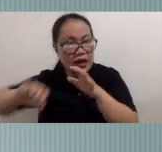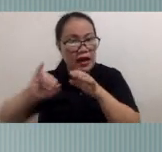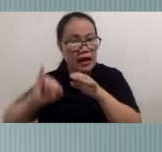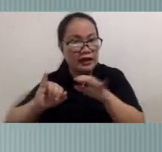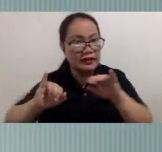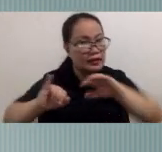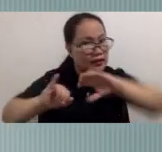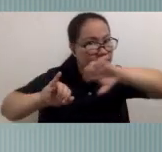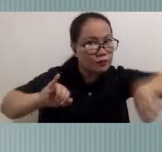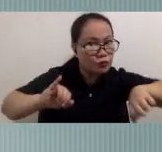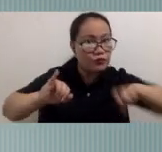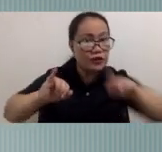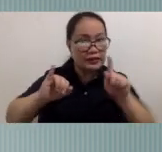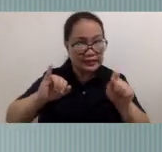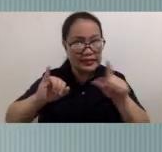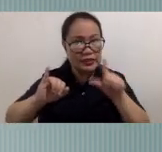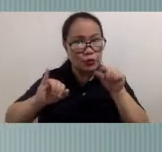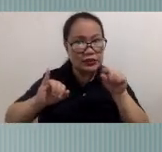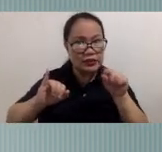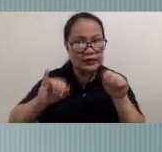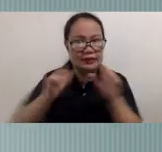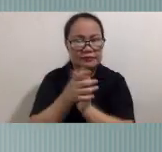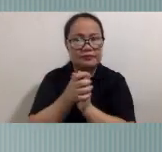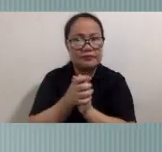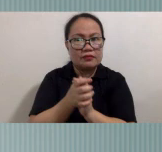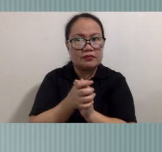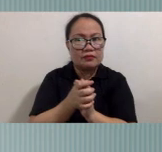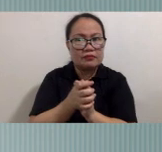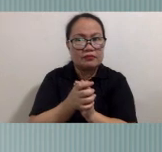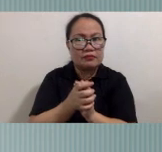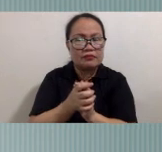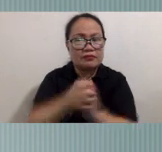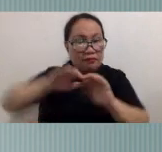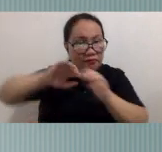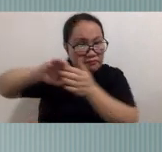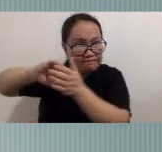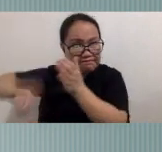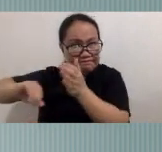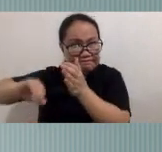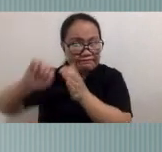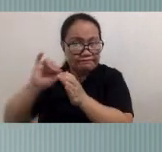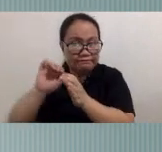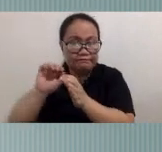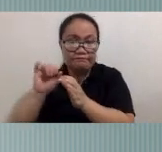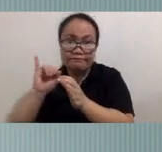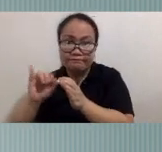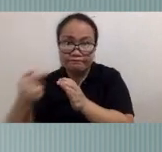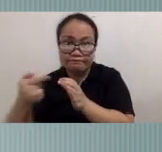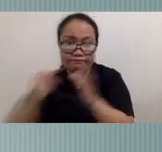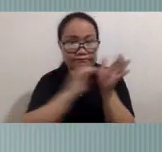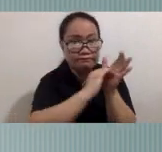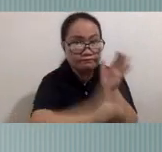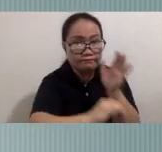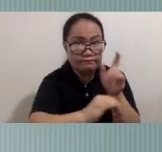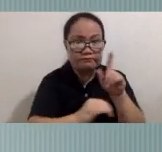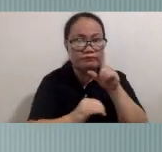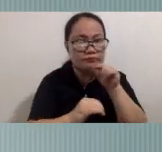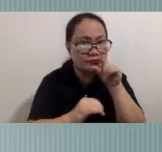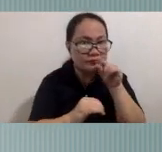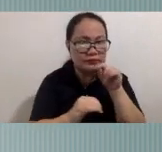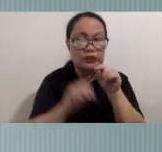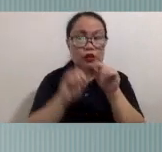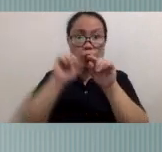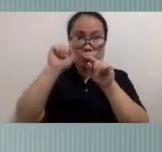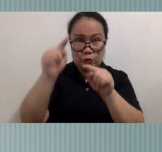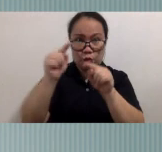Facebook accounts, that is, we will include all the elements in Facebook. But since we have here the word